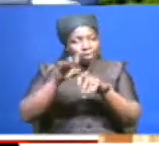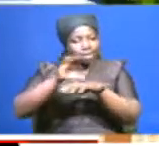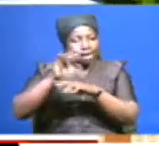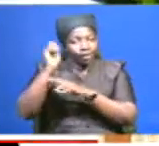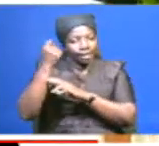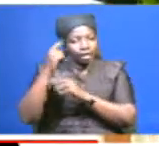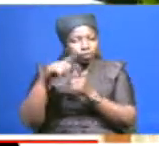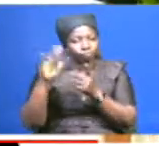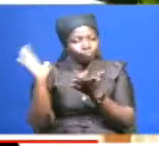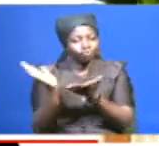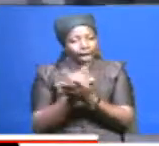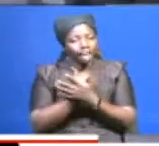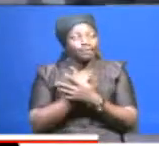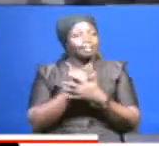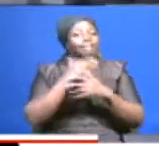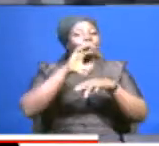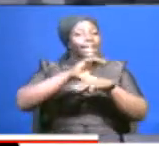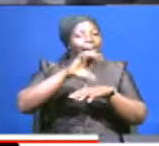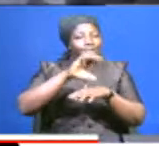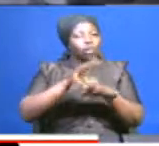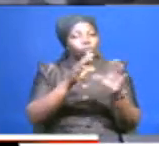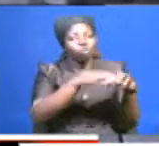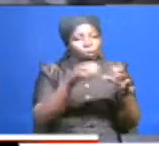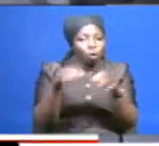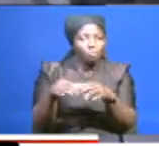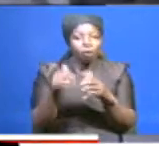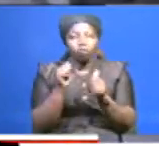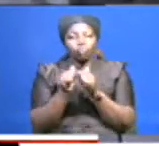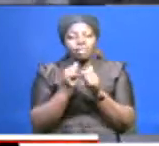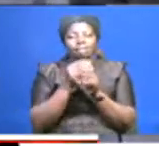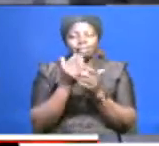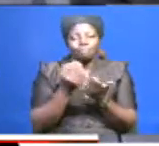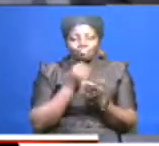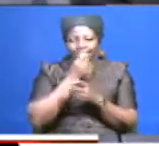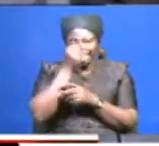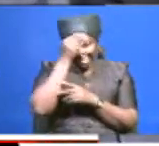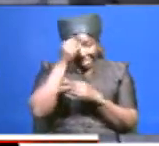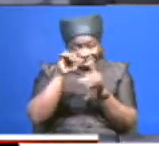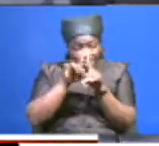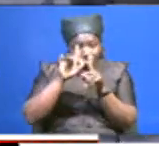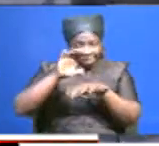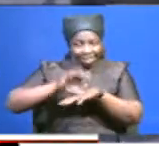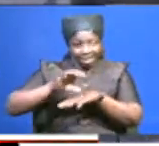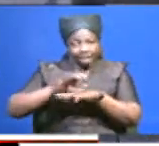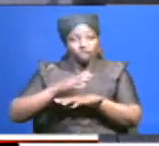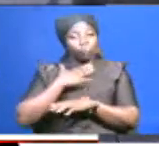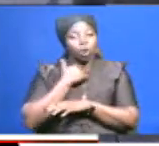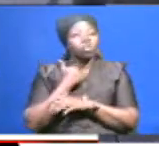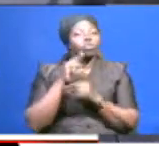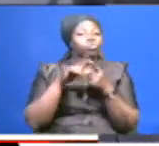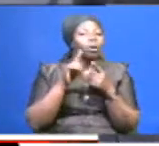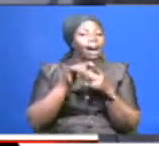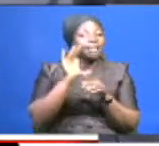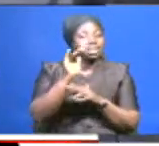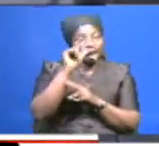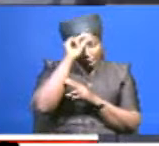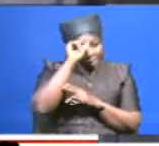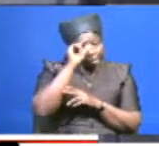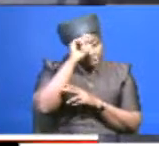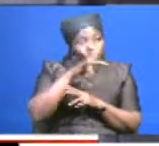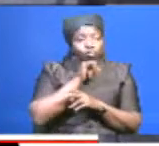cults that pose as churches. We want to advise the government not to deal with a few individuals, but consult